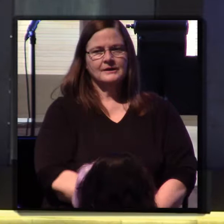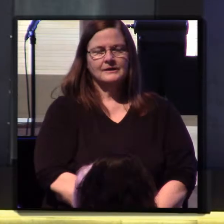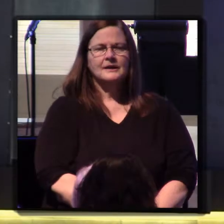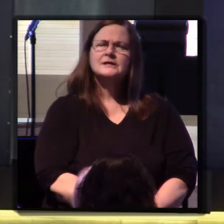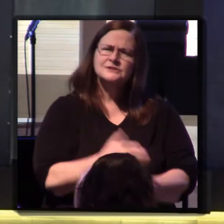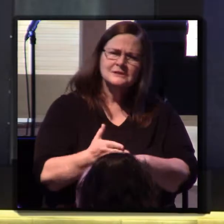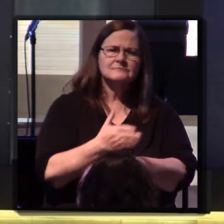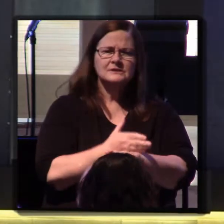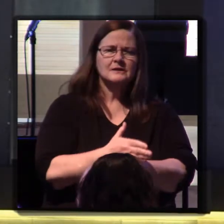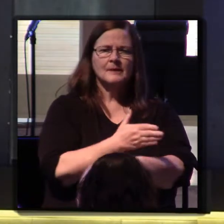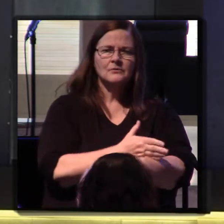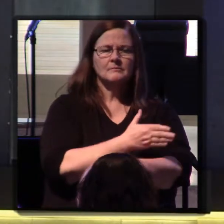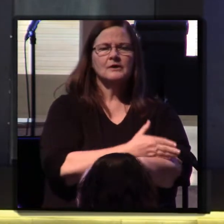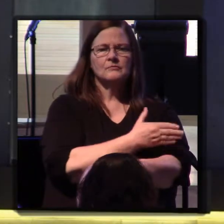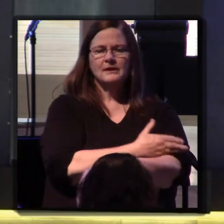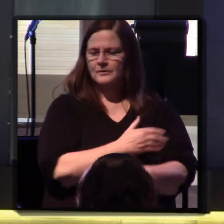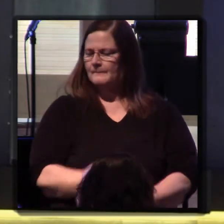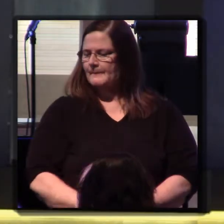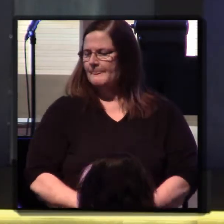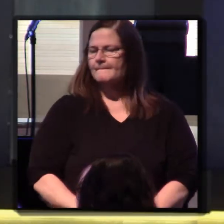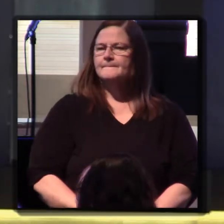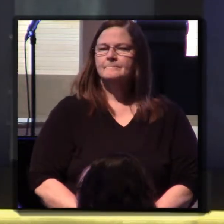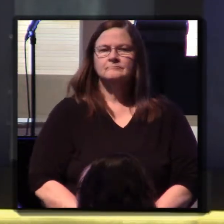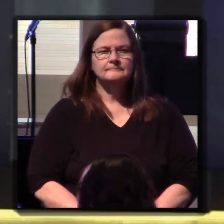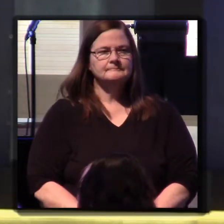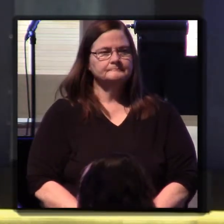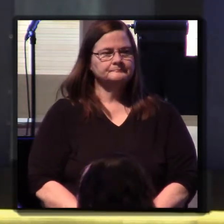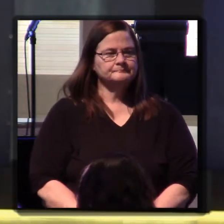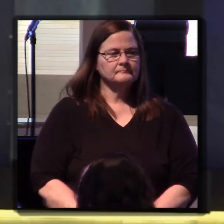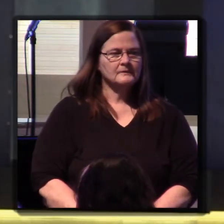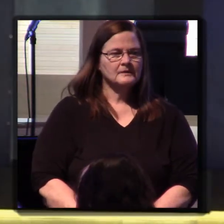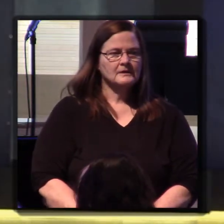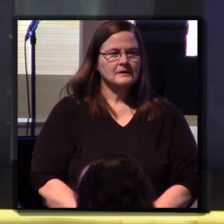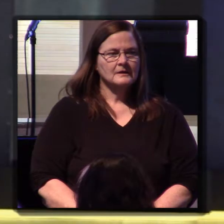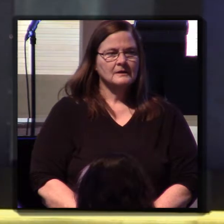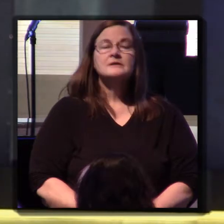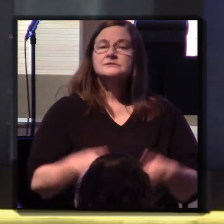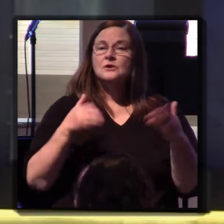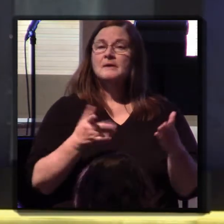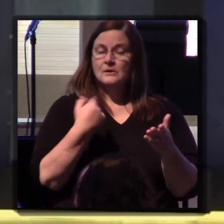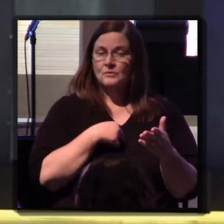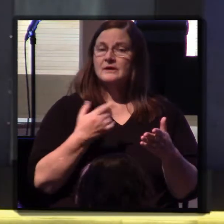now and extends through all eternity and just keeps getting better and better and better.